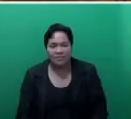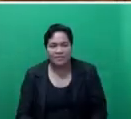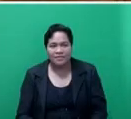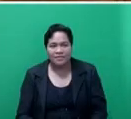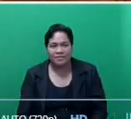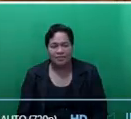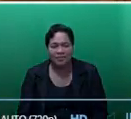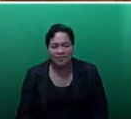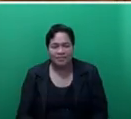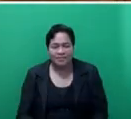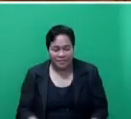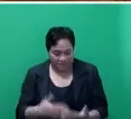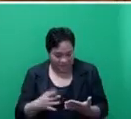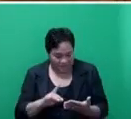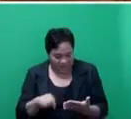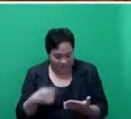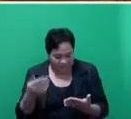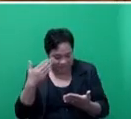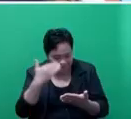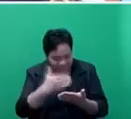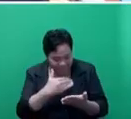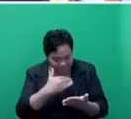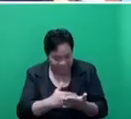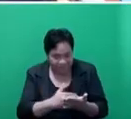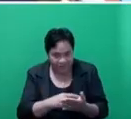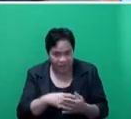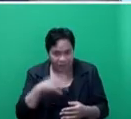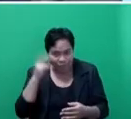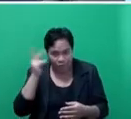Now, the next on the list is Honorable Professor Biman Prasad. You have